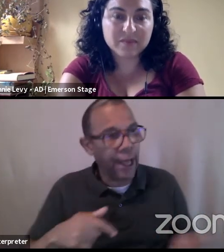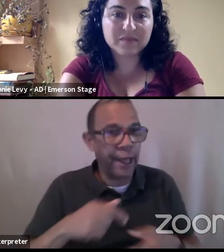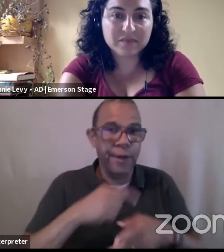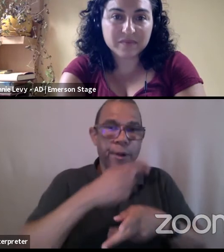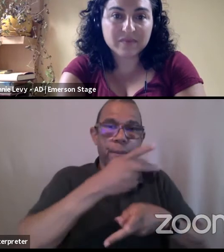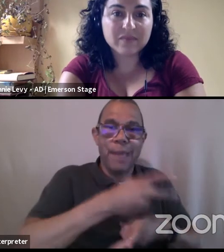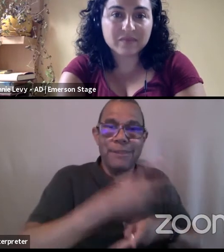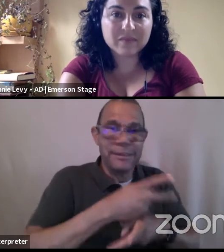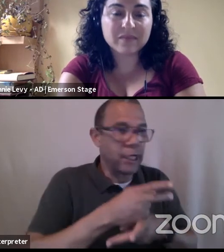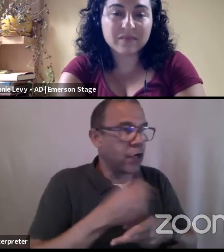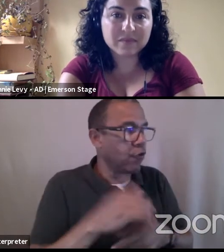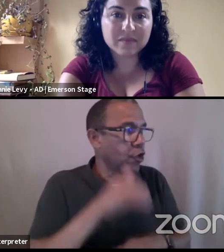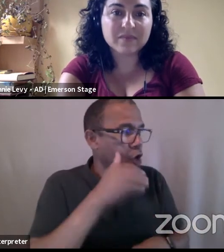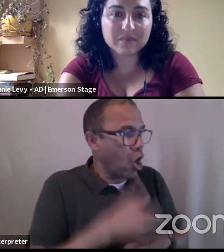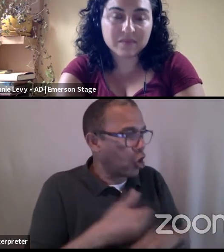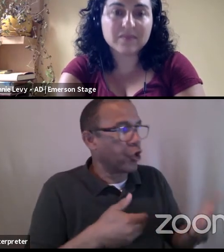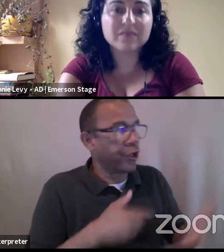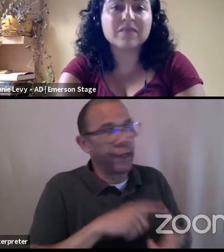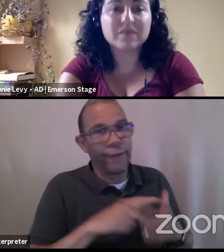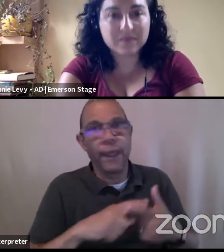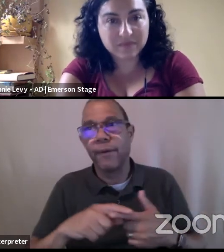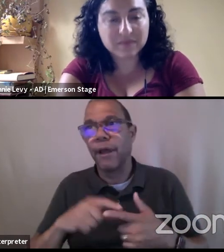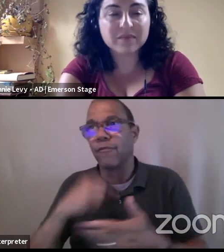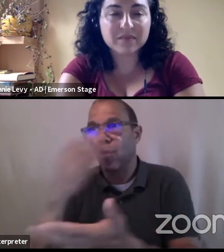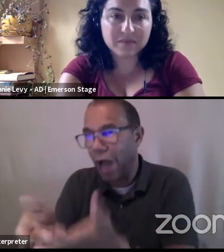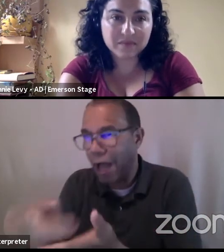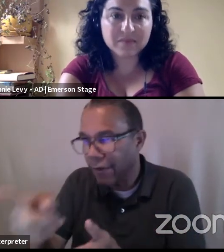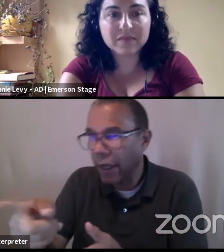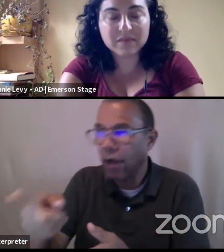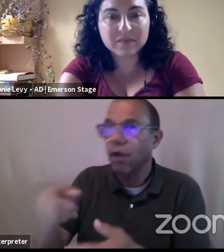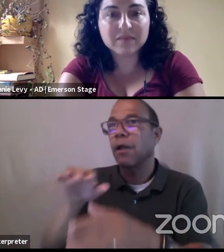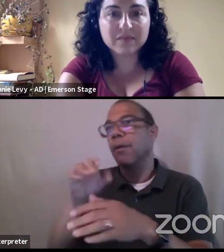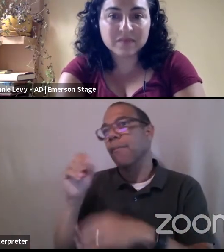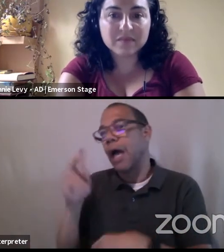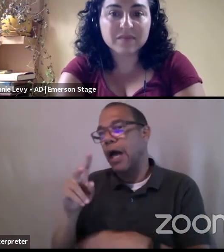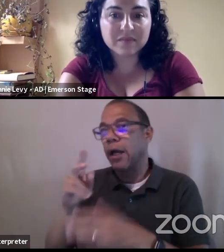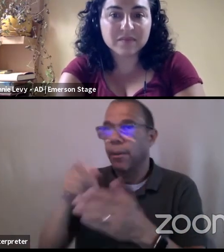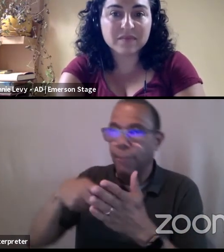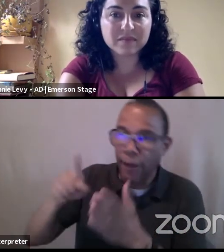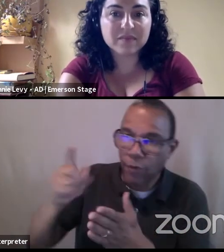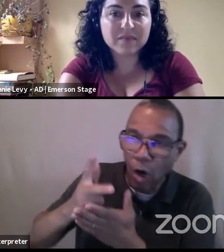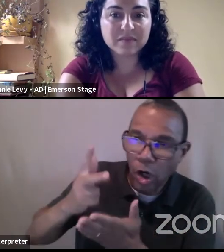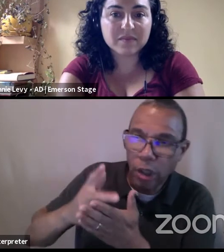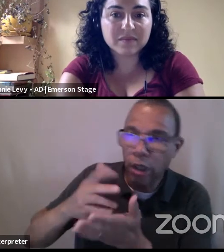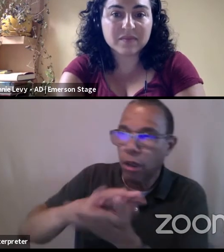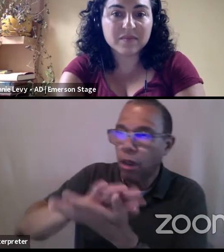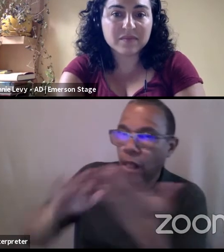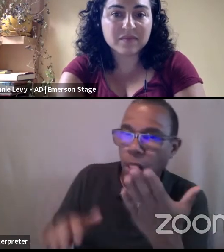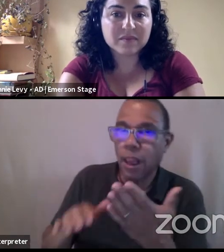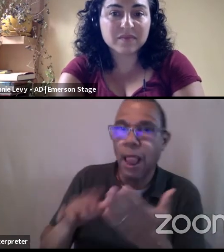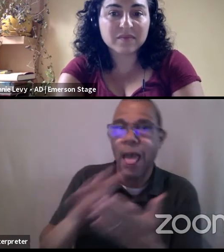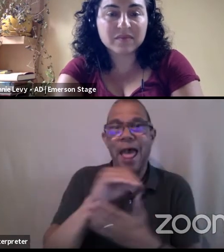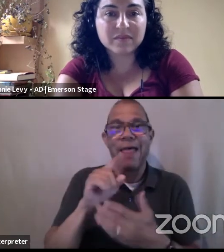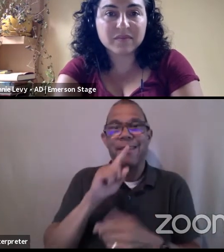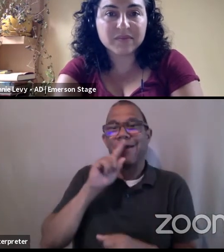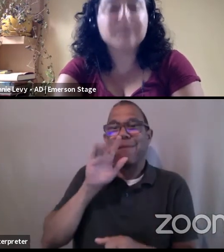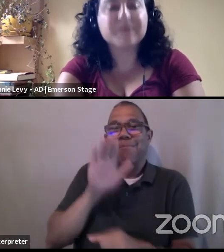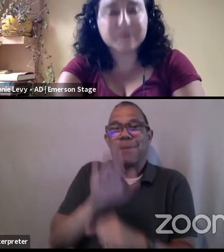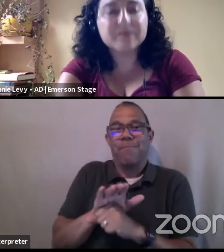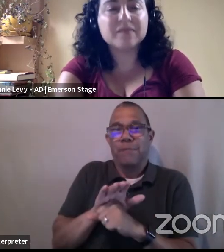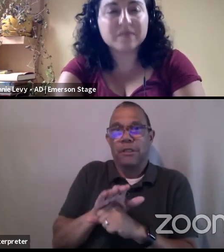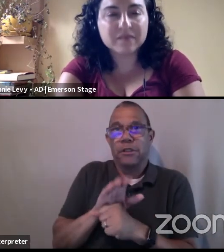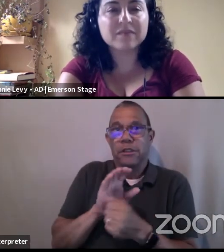hire, uh, get there, get back, find parking and so forth. And it's, the commitment is so big for us